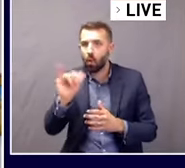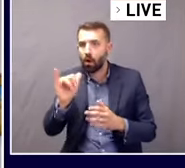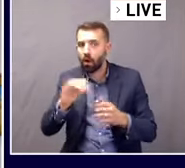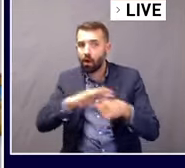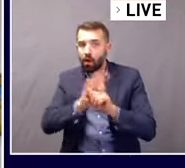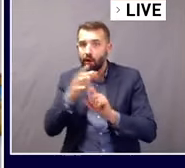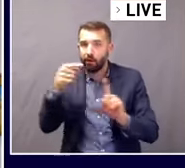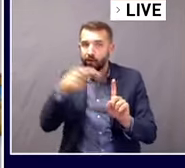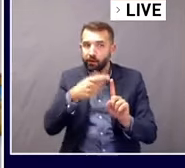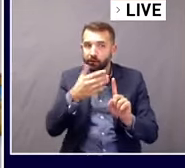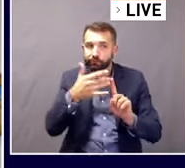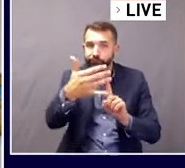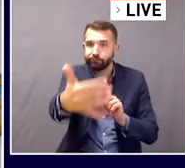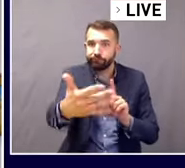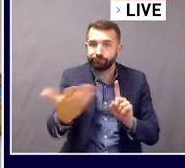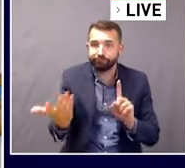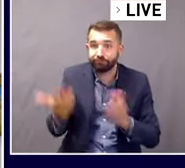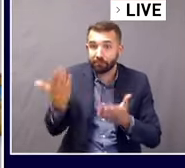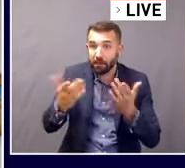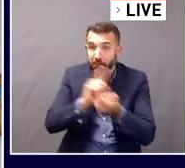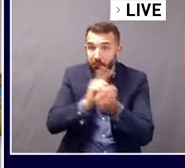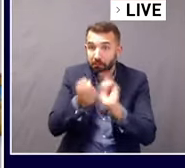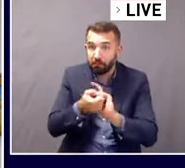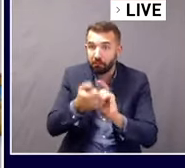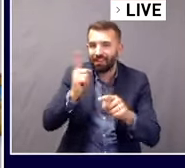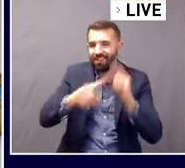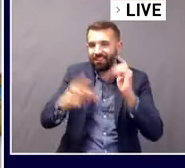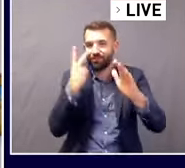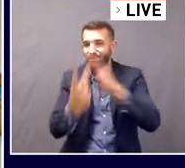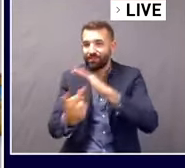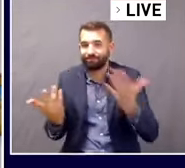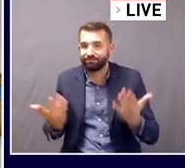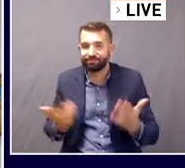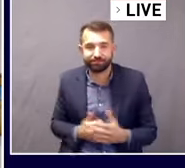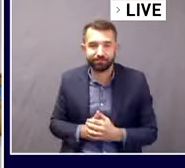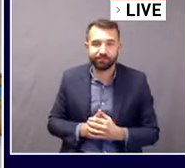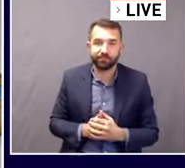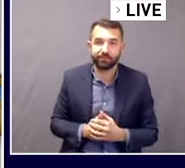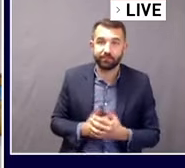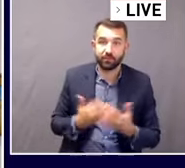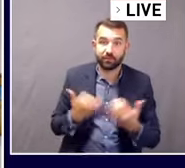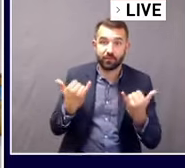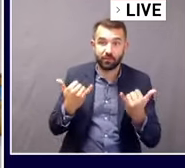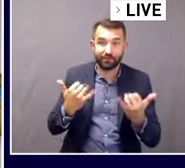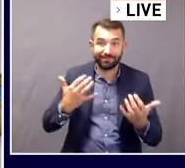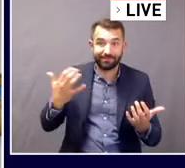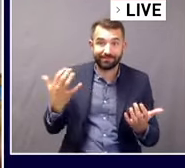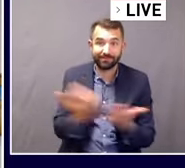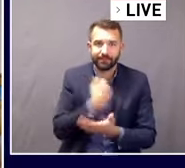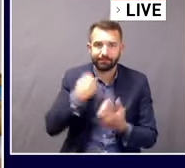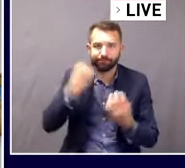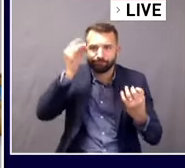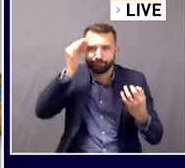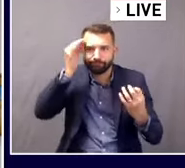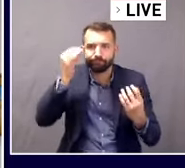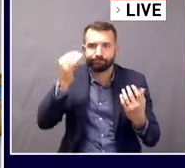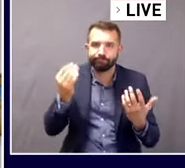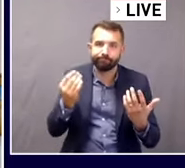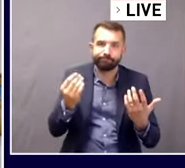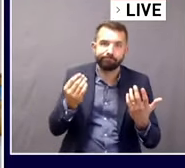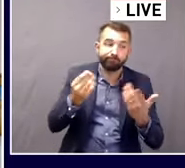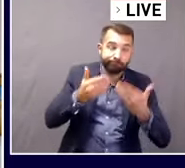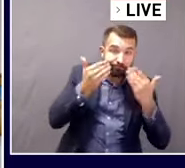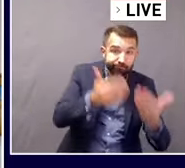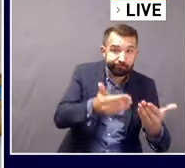that. It's impossible to predict, but we should go in thinking about not whether or not Halloween will happen or won't